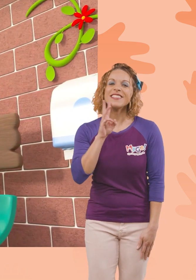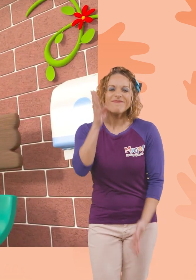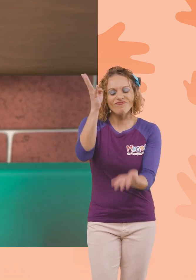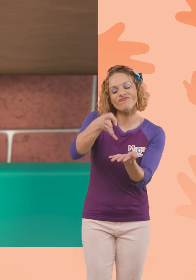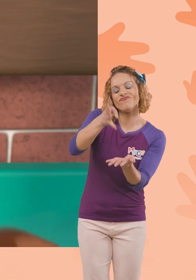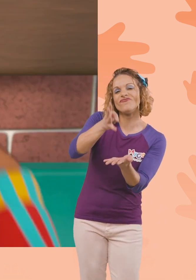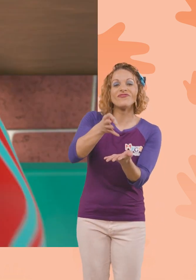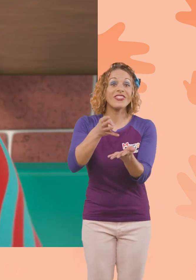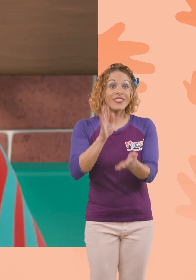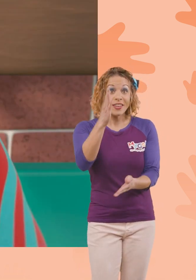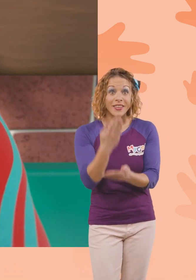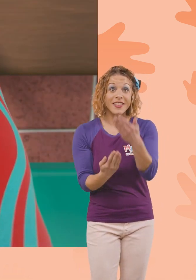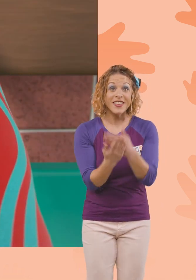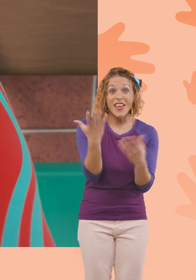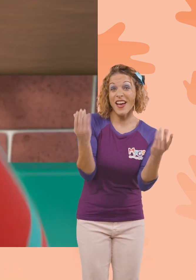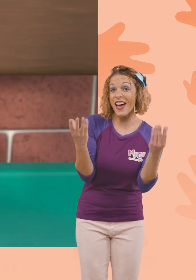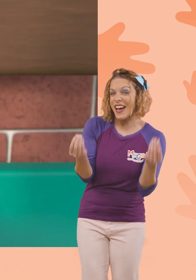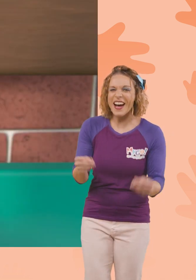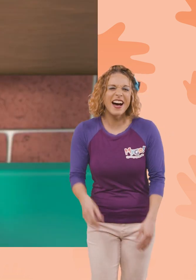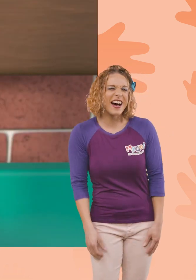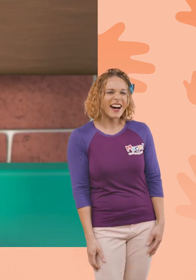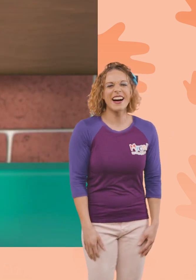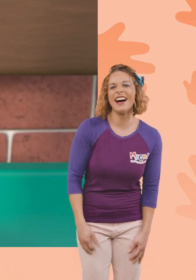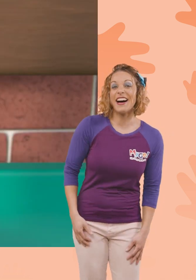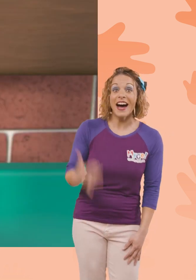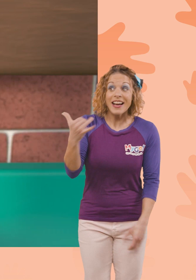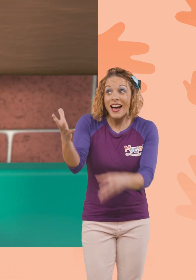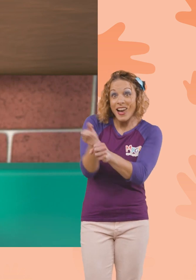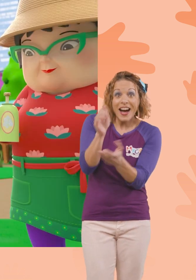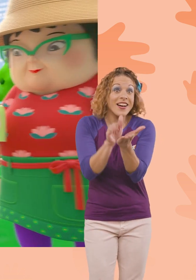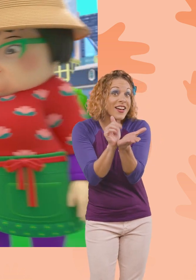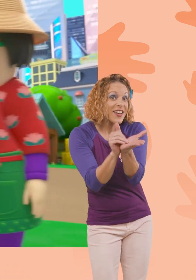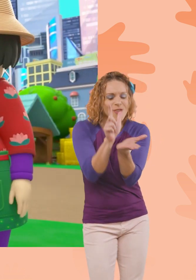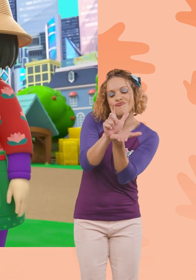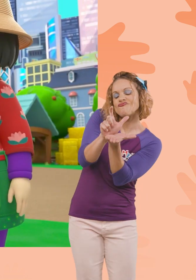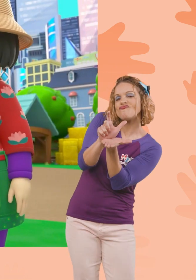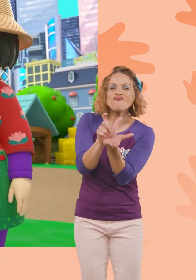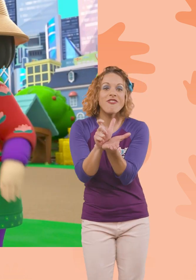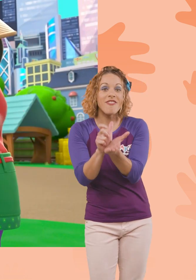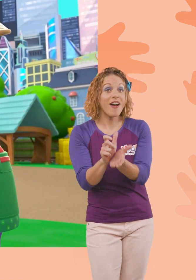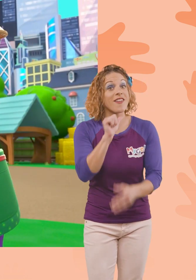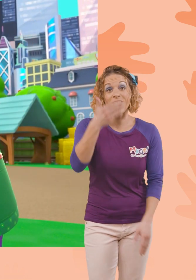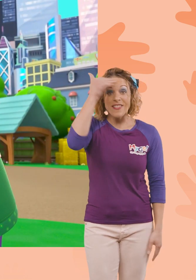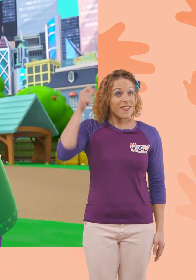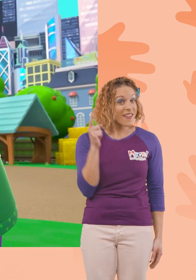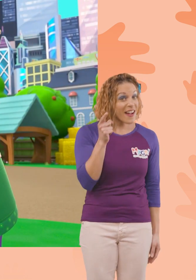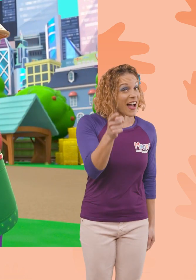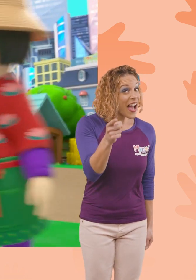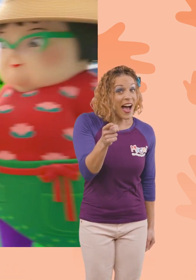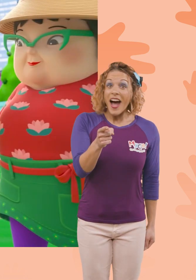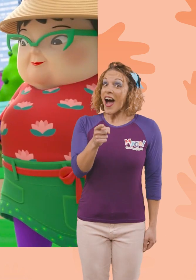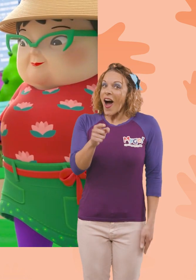Turn on the tap. Get your hands wet. Now grab the soap. Don't